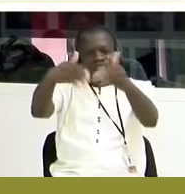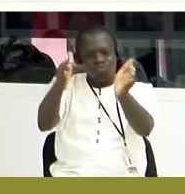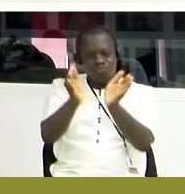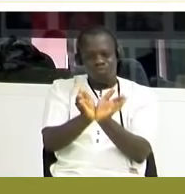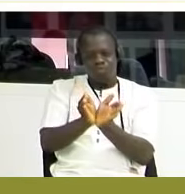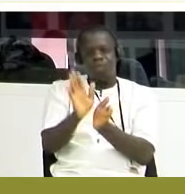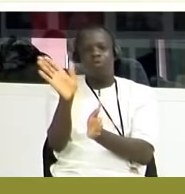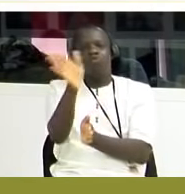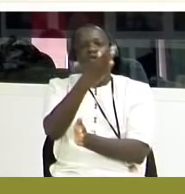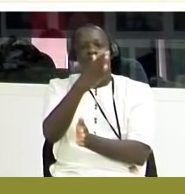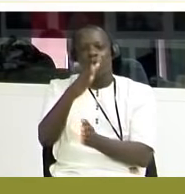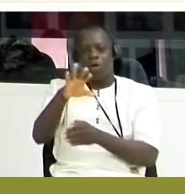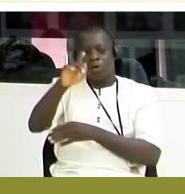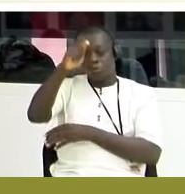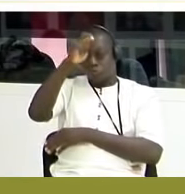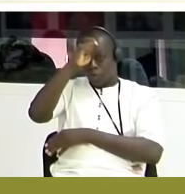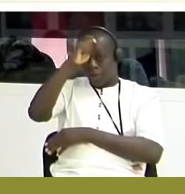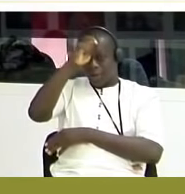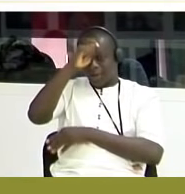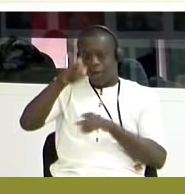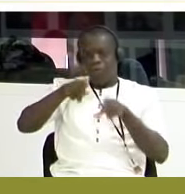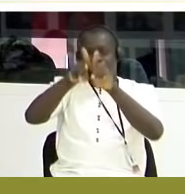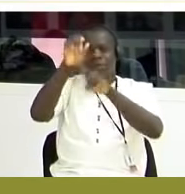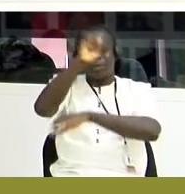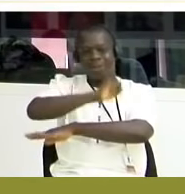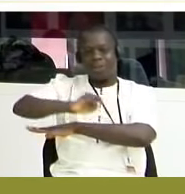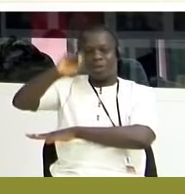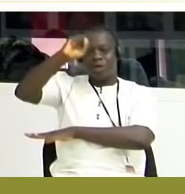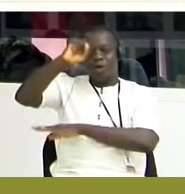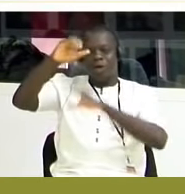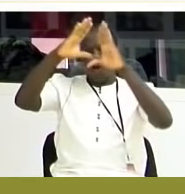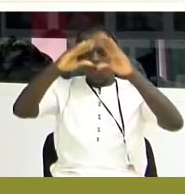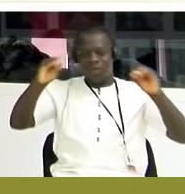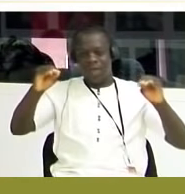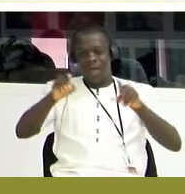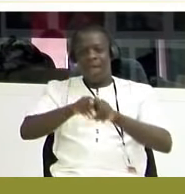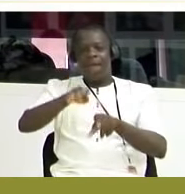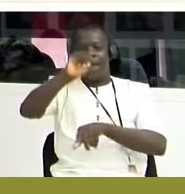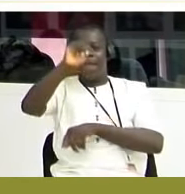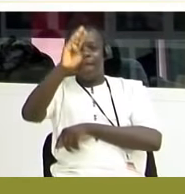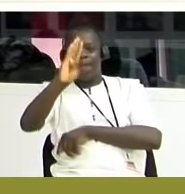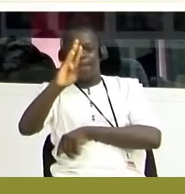Turkey with some of our senior officers, Ibrahim Malik Chongan,